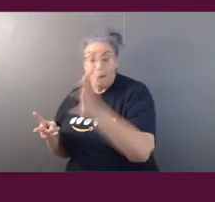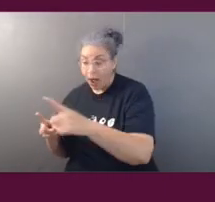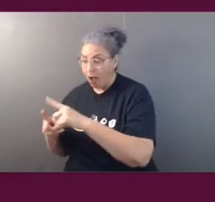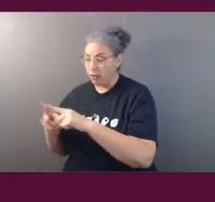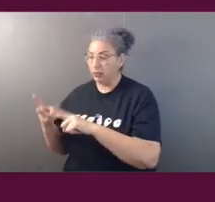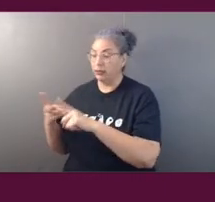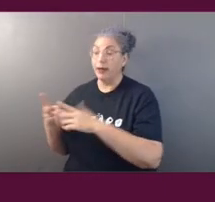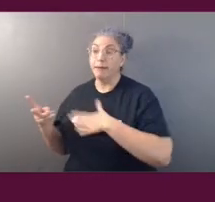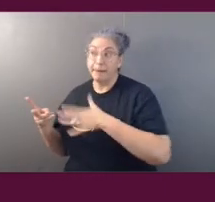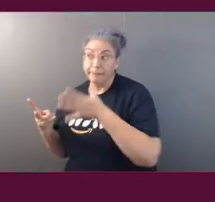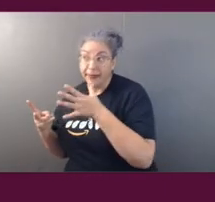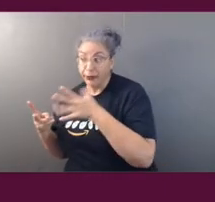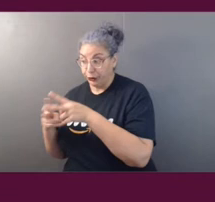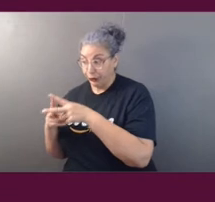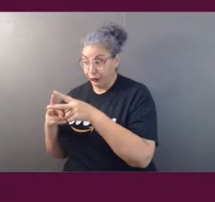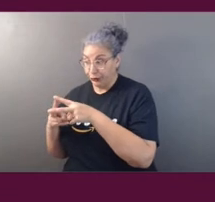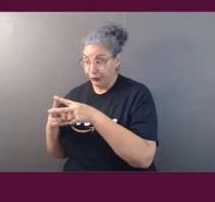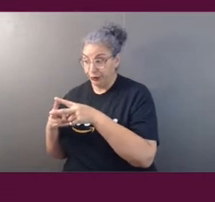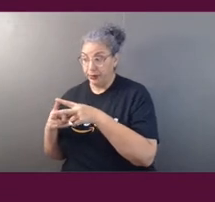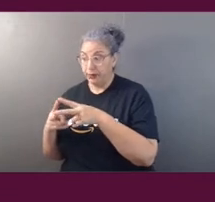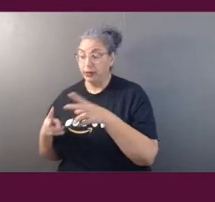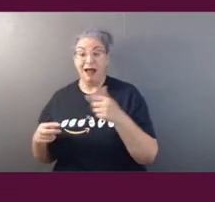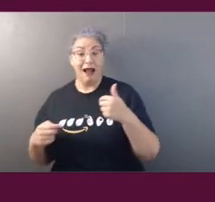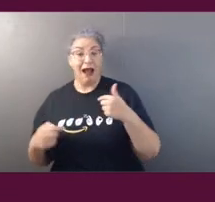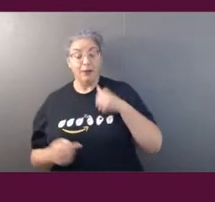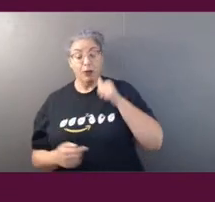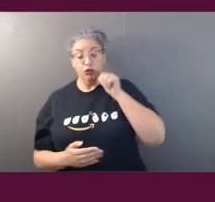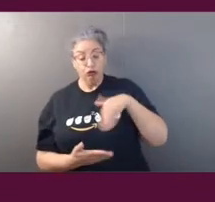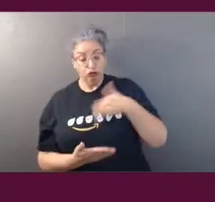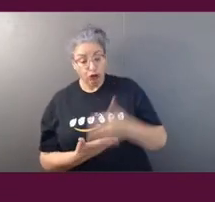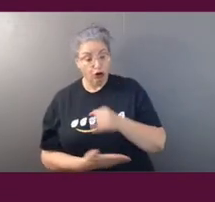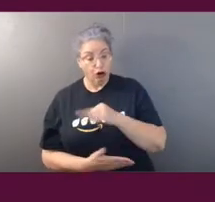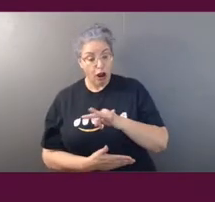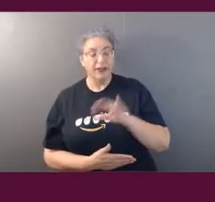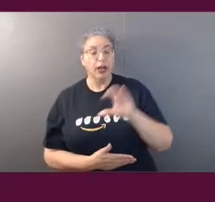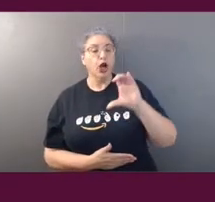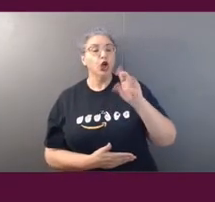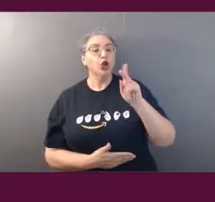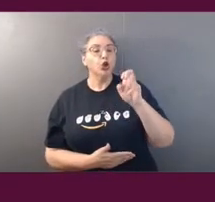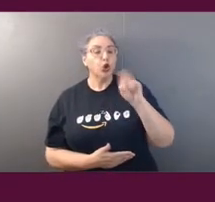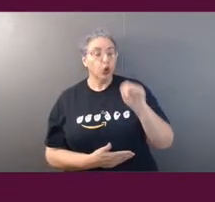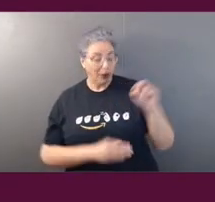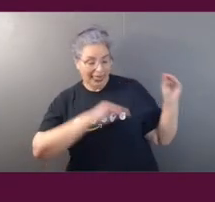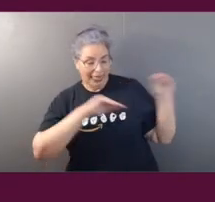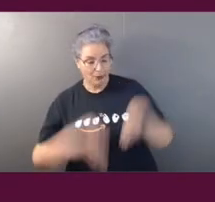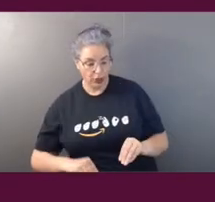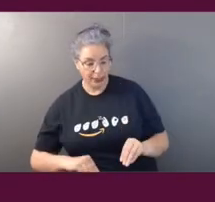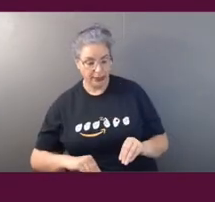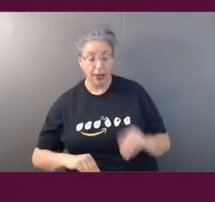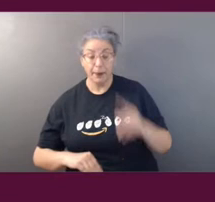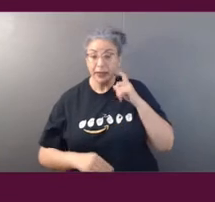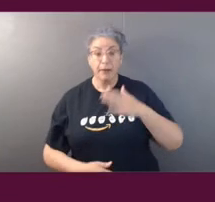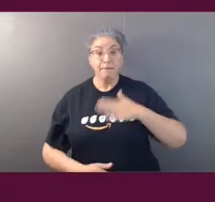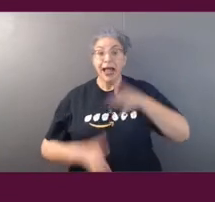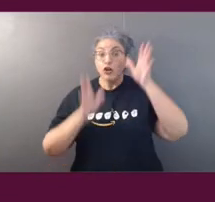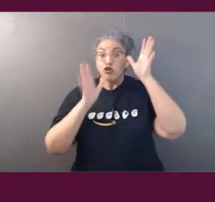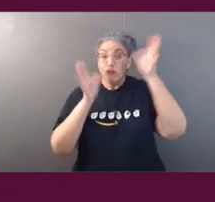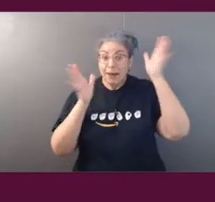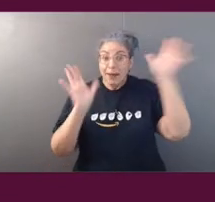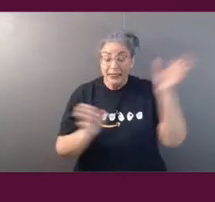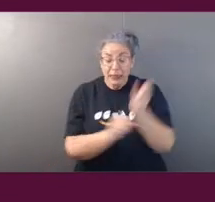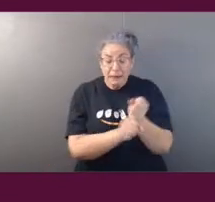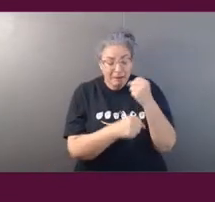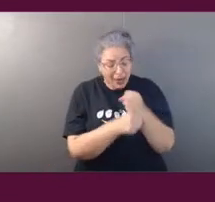Cuban immigrants. So I walk every day with the difficult decision that my grandparents had to make